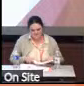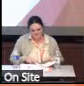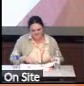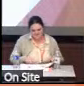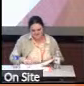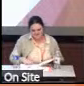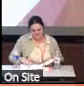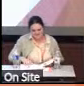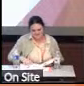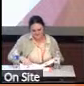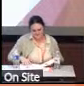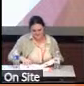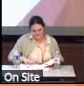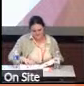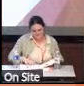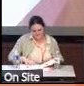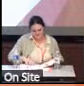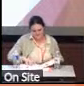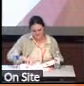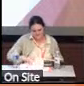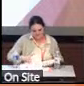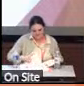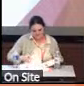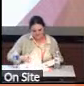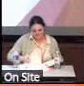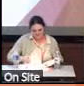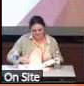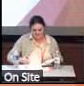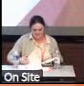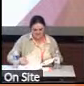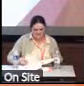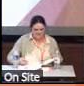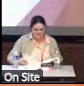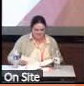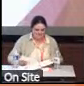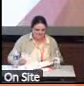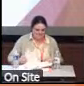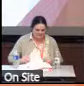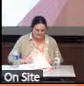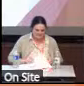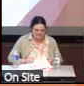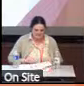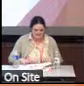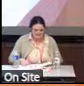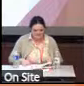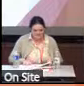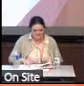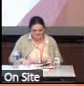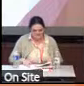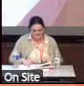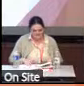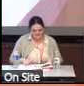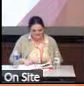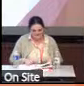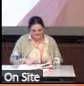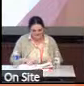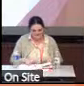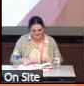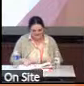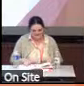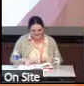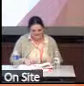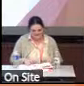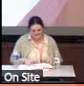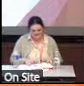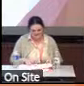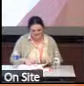around, well, what does a well-designed study mean? Because I think anyone who does research and evaluation thinks my design is pretty well, it's pretty